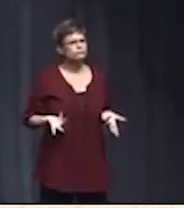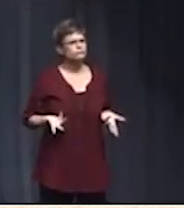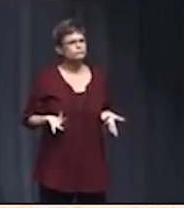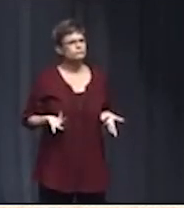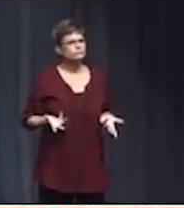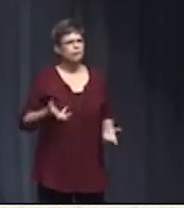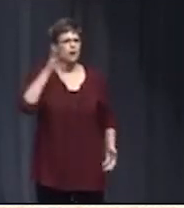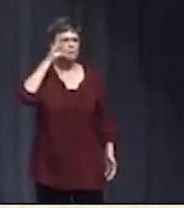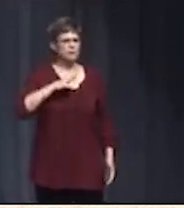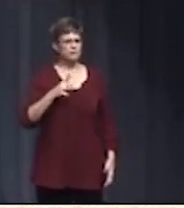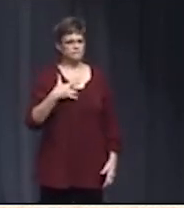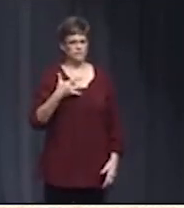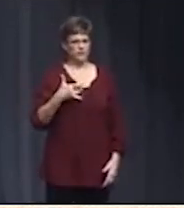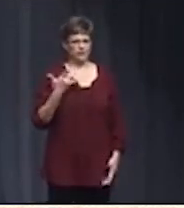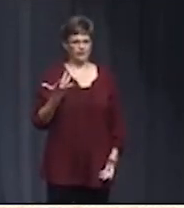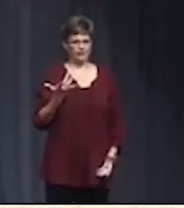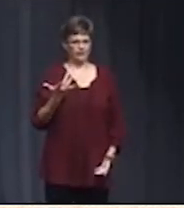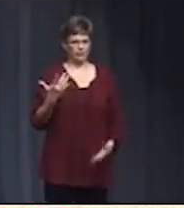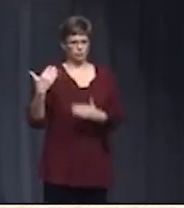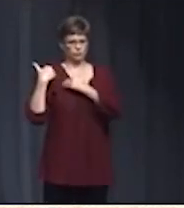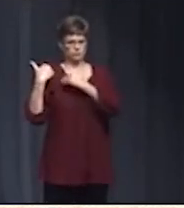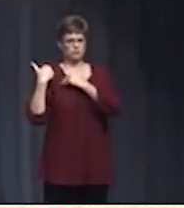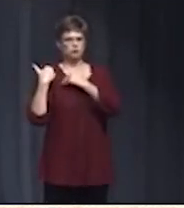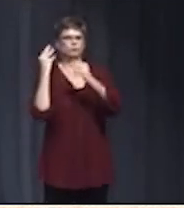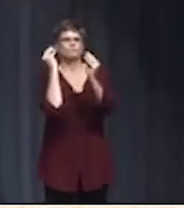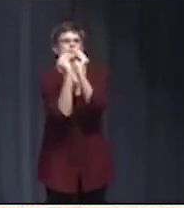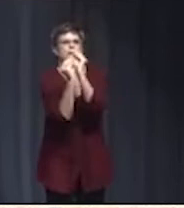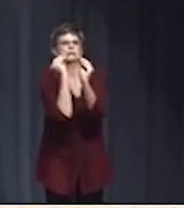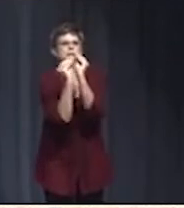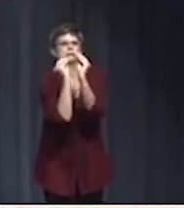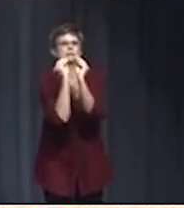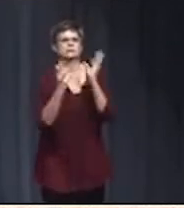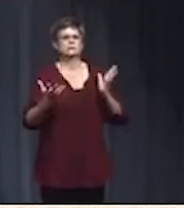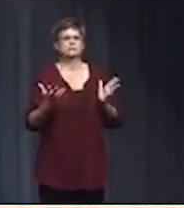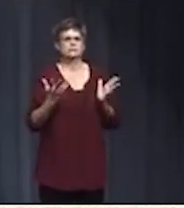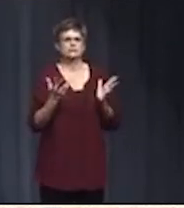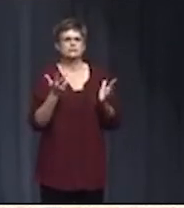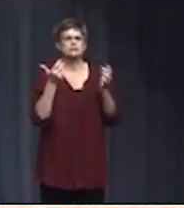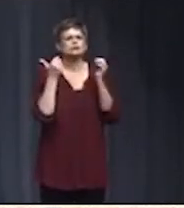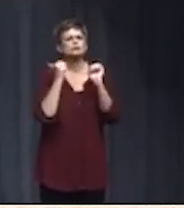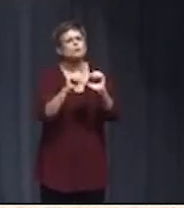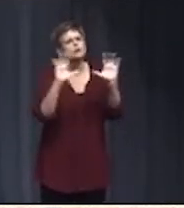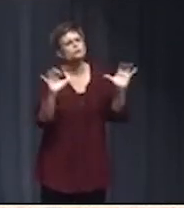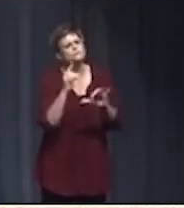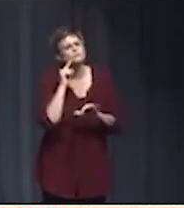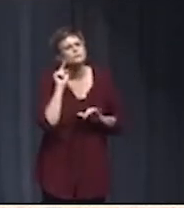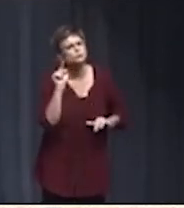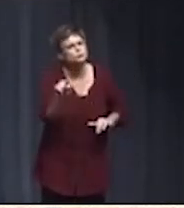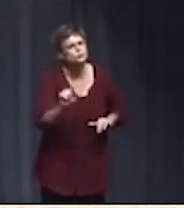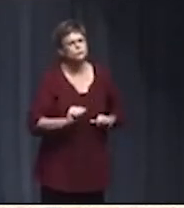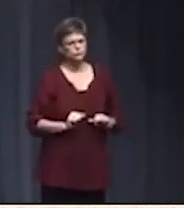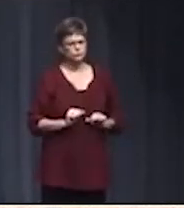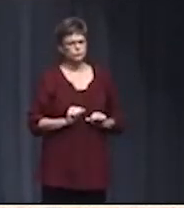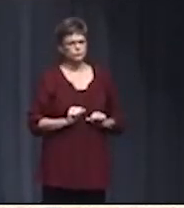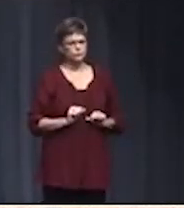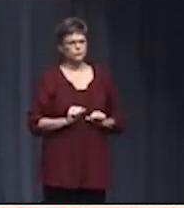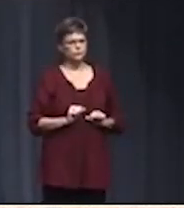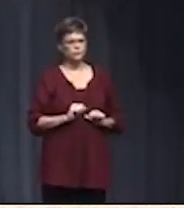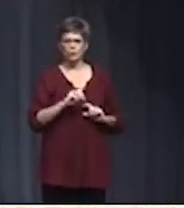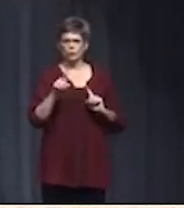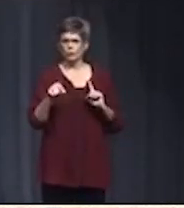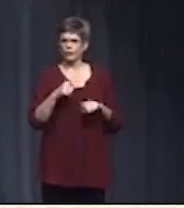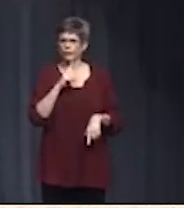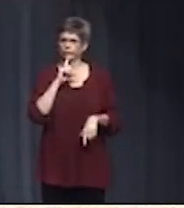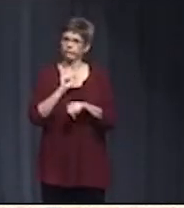We think it's our responsibility to fix things. We try and do it for you, even when we shouldn't